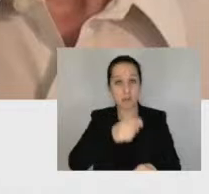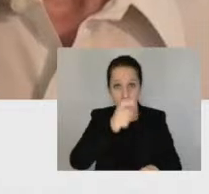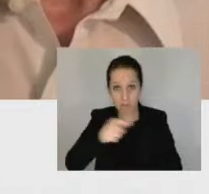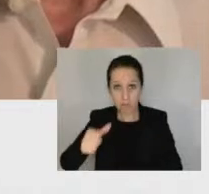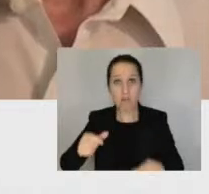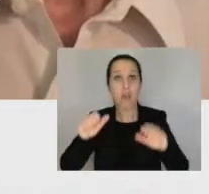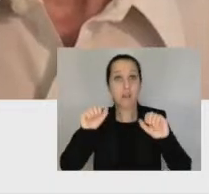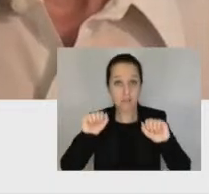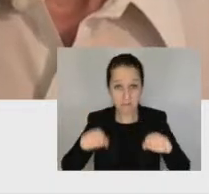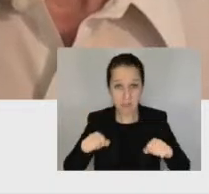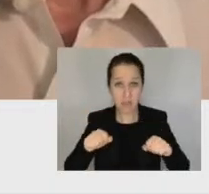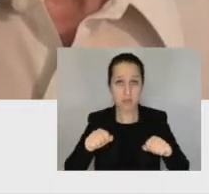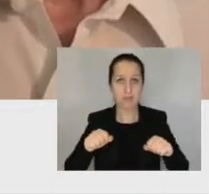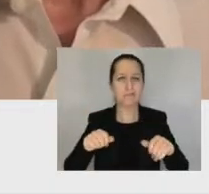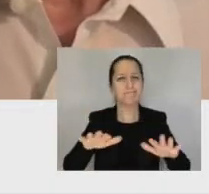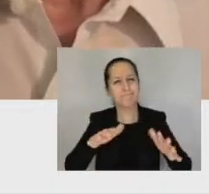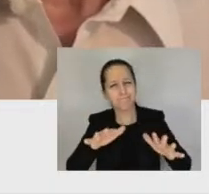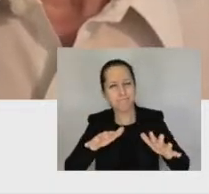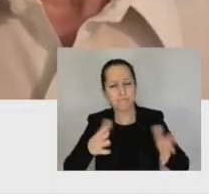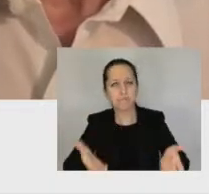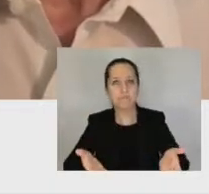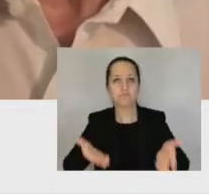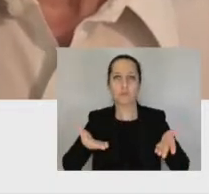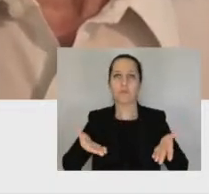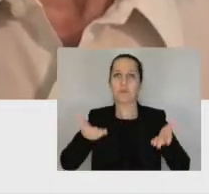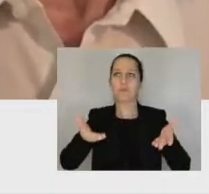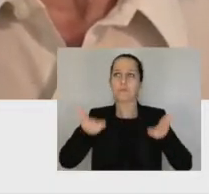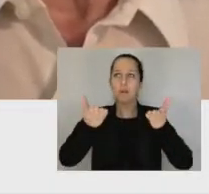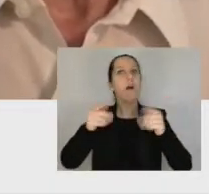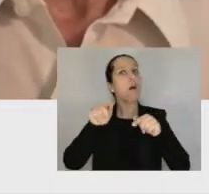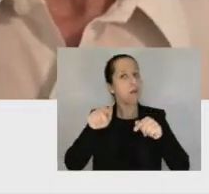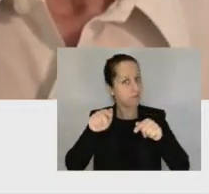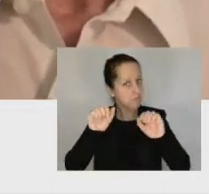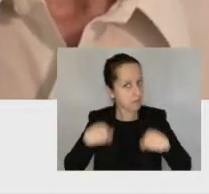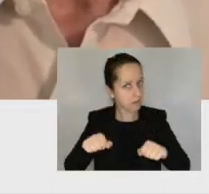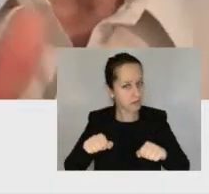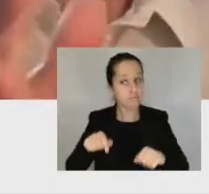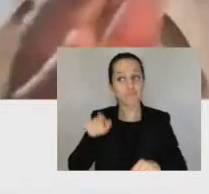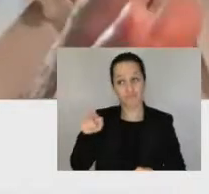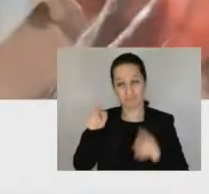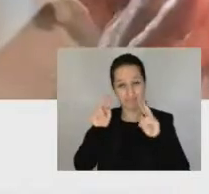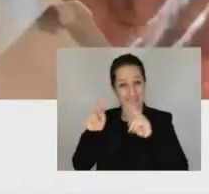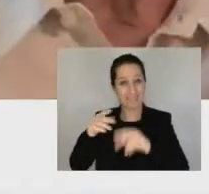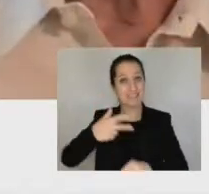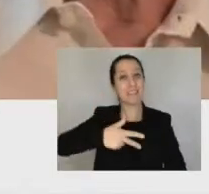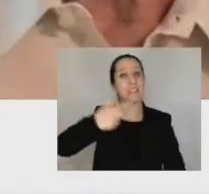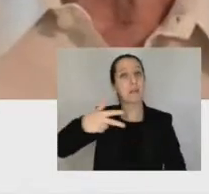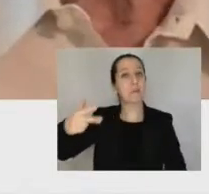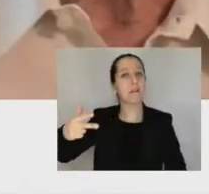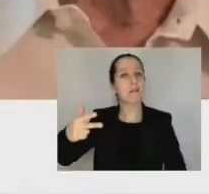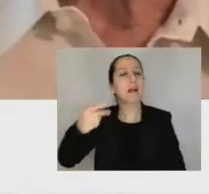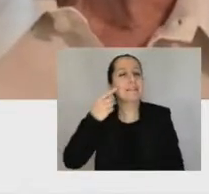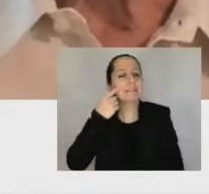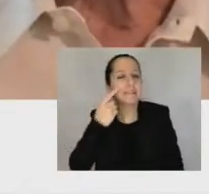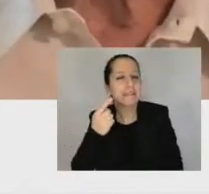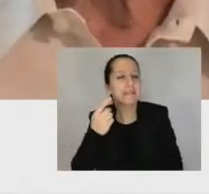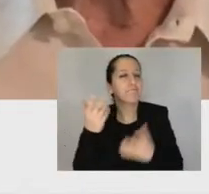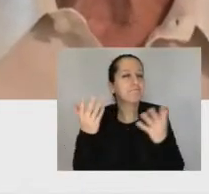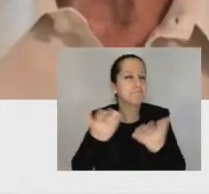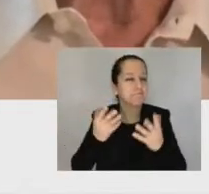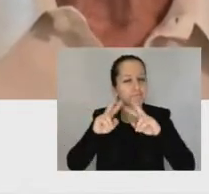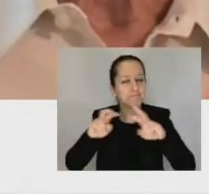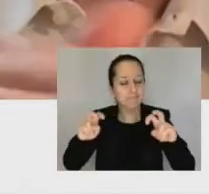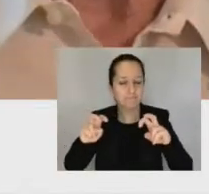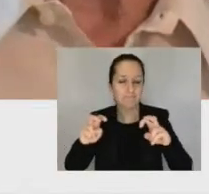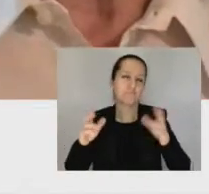Denmark, we ask, how many generations does it take to go from low income, the bottom